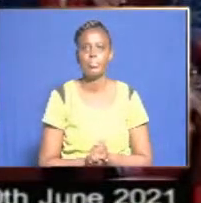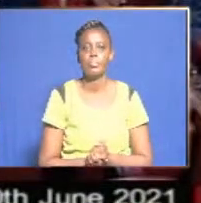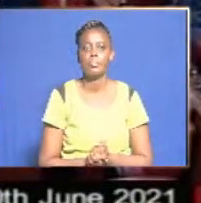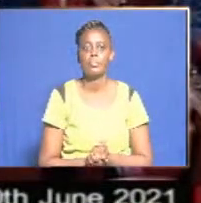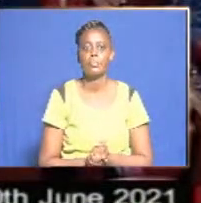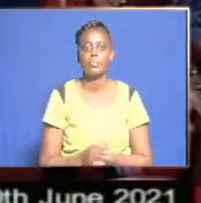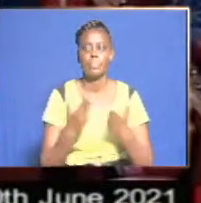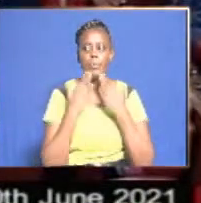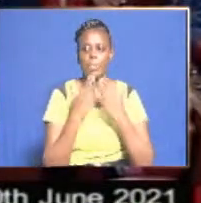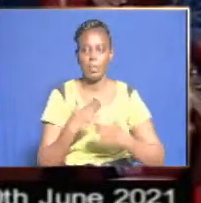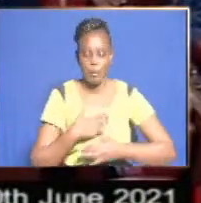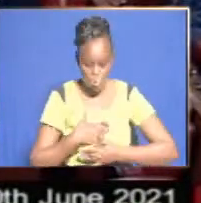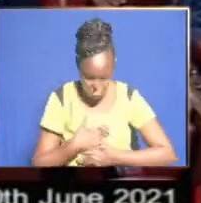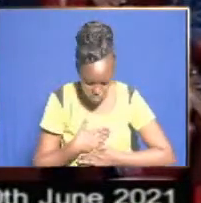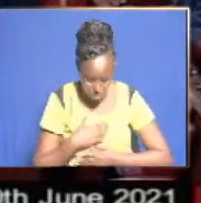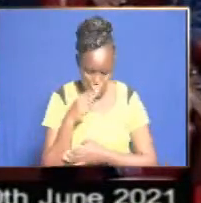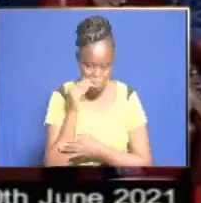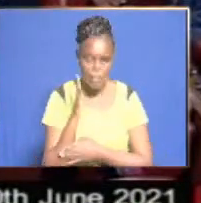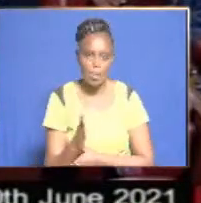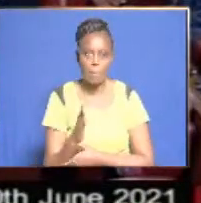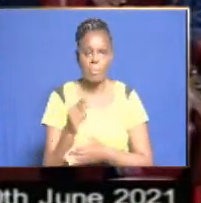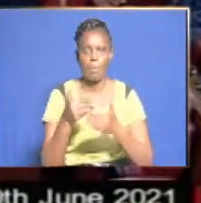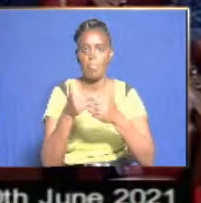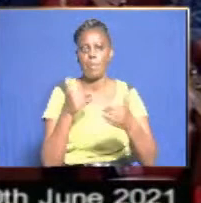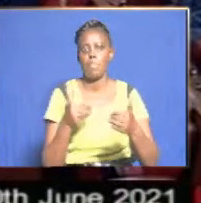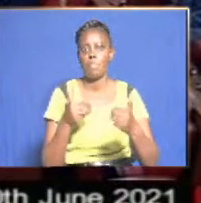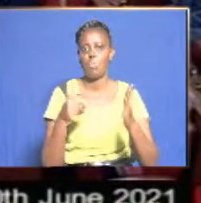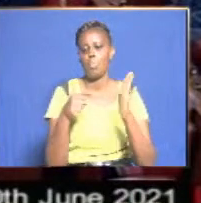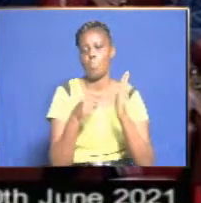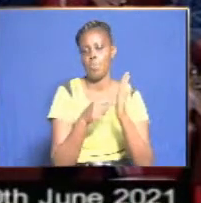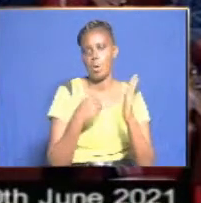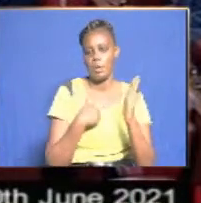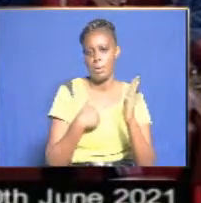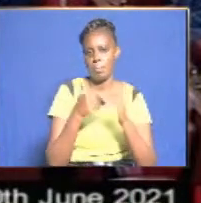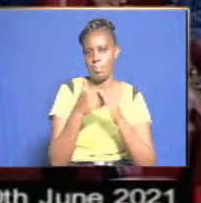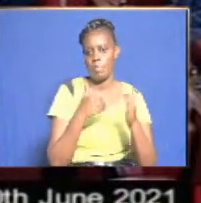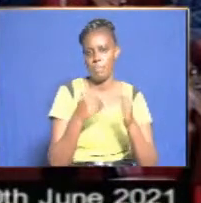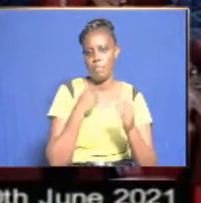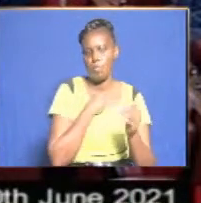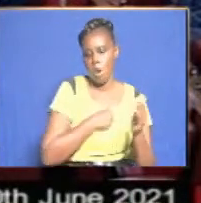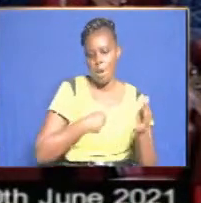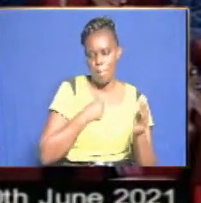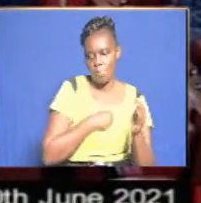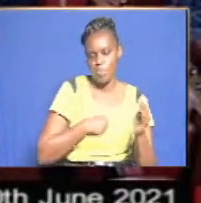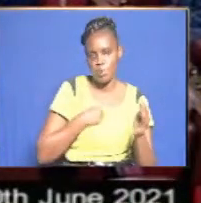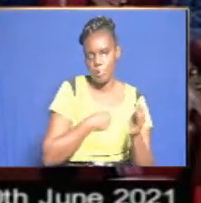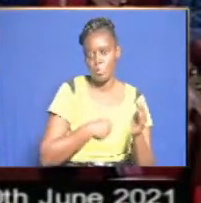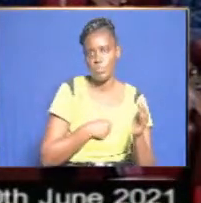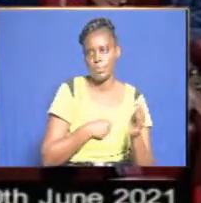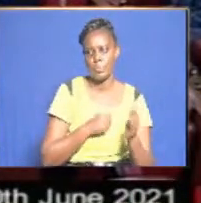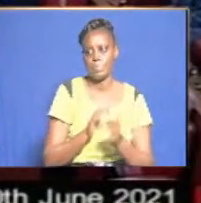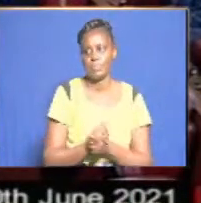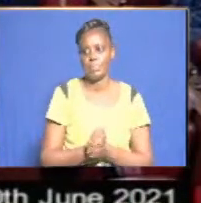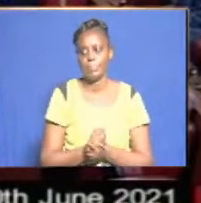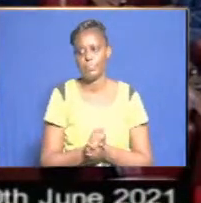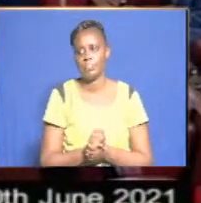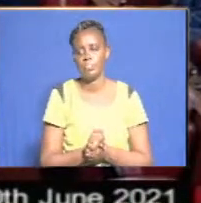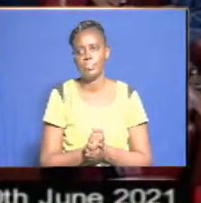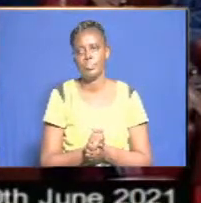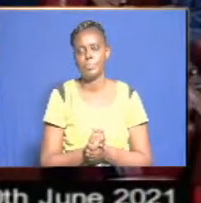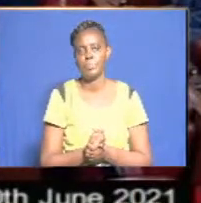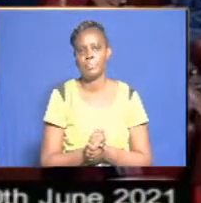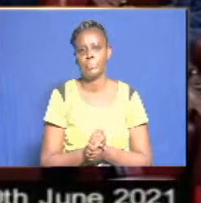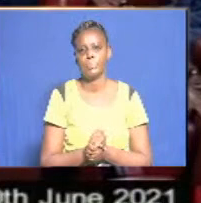Thank you, Mr. Speaker. I had earlier pressed an intervention before he apologized. I appreciate it. Very